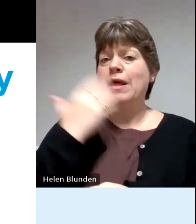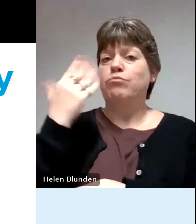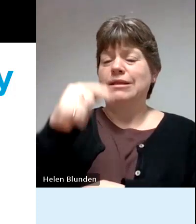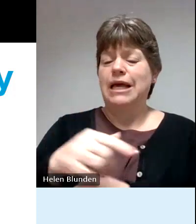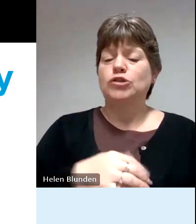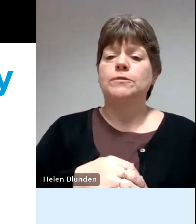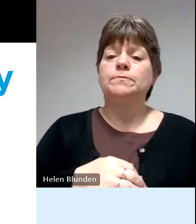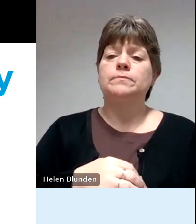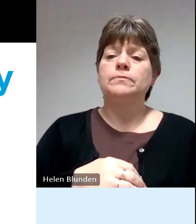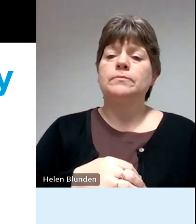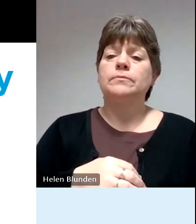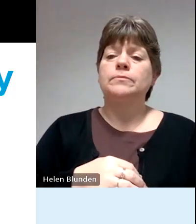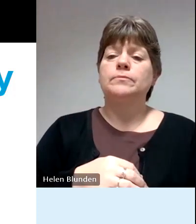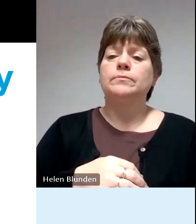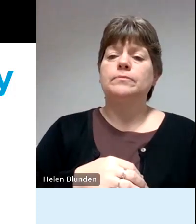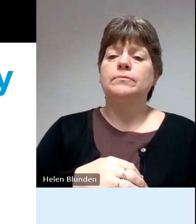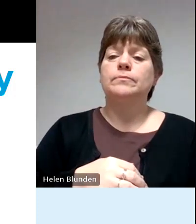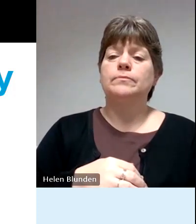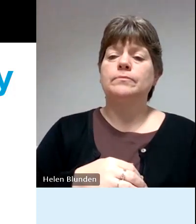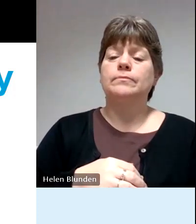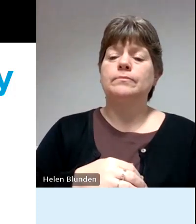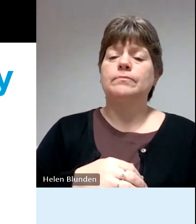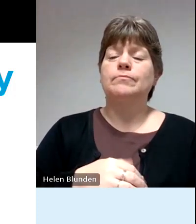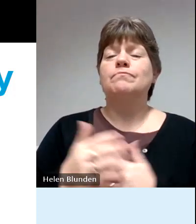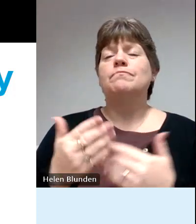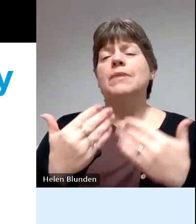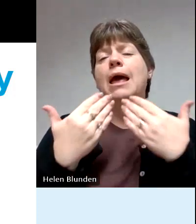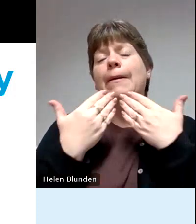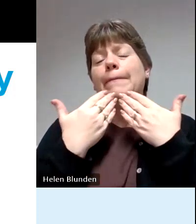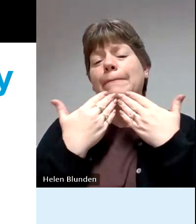slide deck. So please,